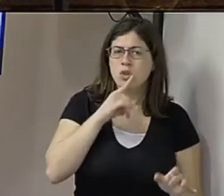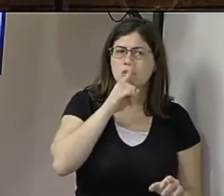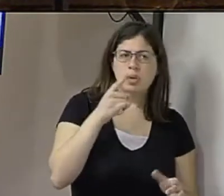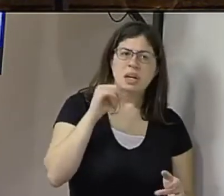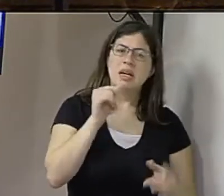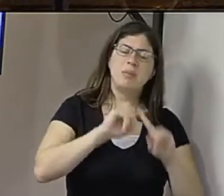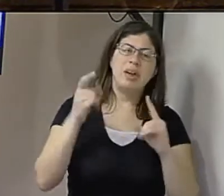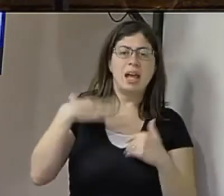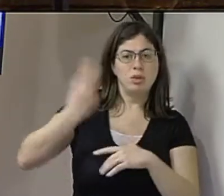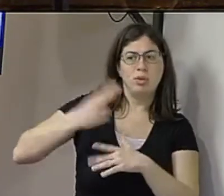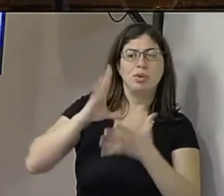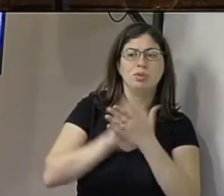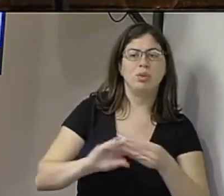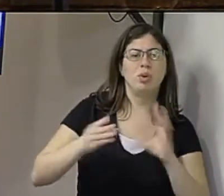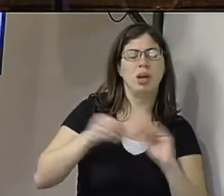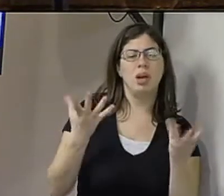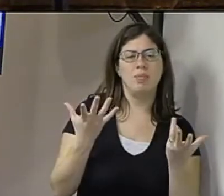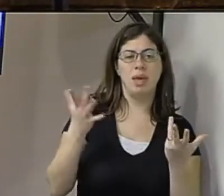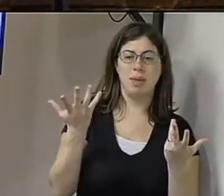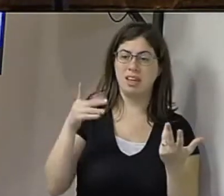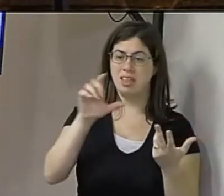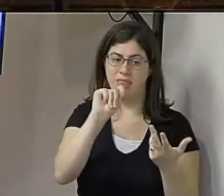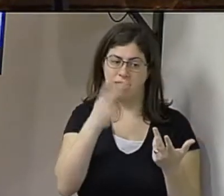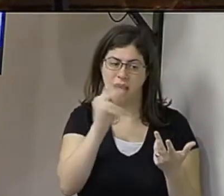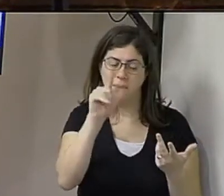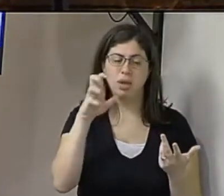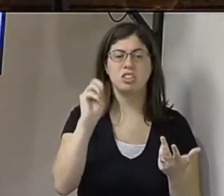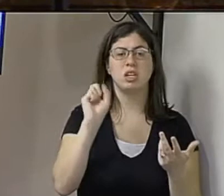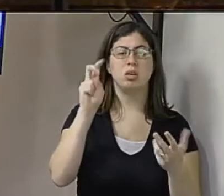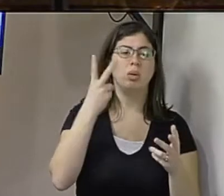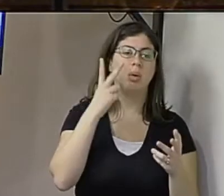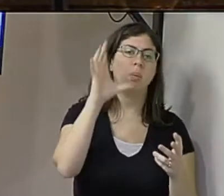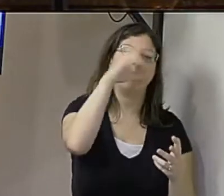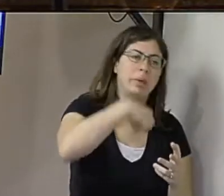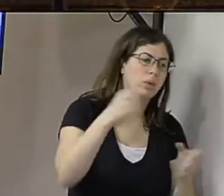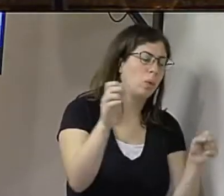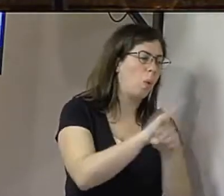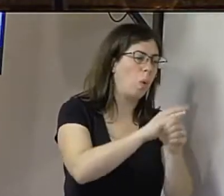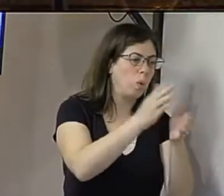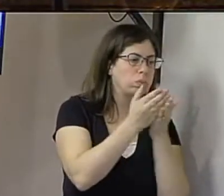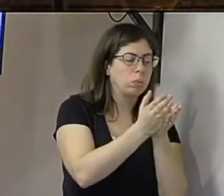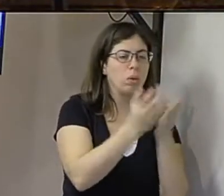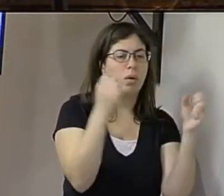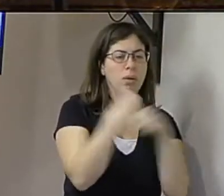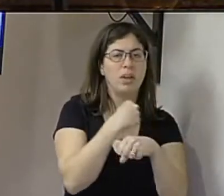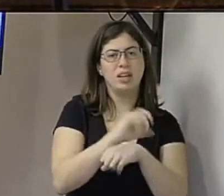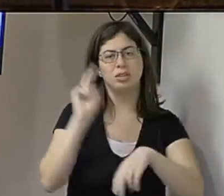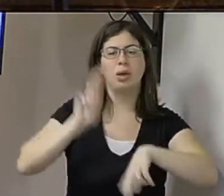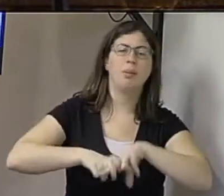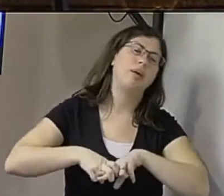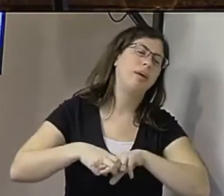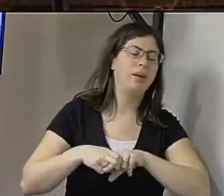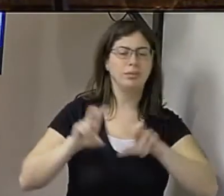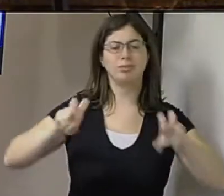not, but there's a historical legend that he basically, at Salamis, he's able to overlook this entire naval battle. So he sets up his throne and basically sets